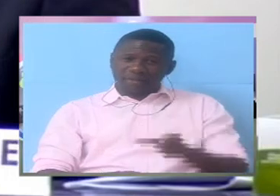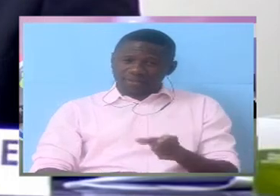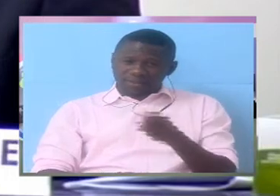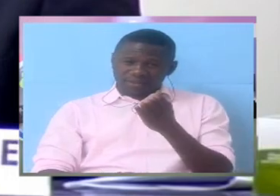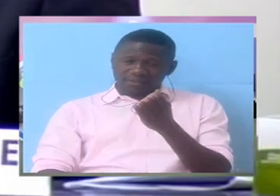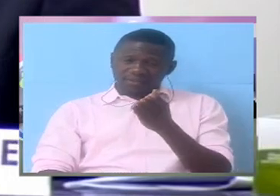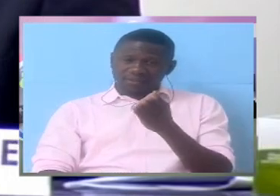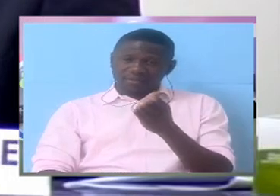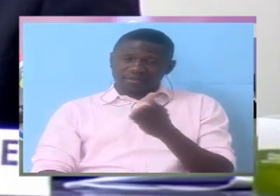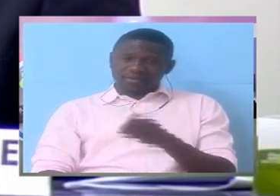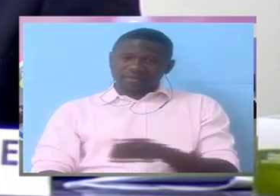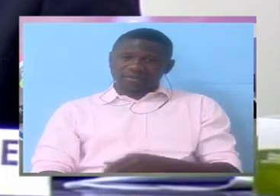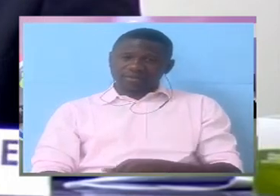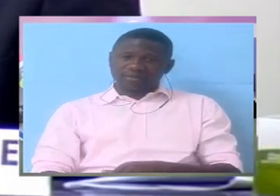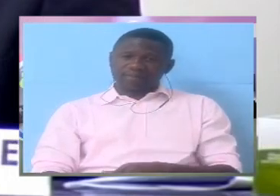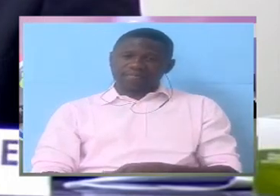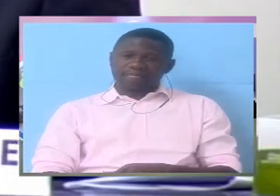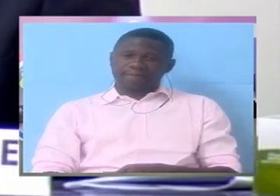I